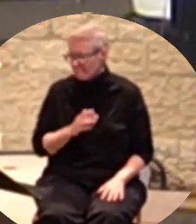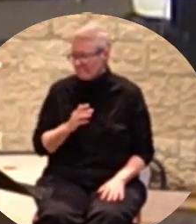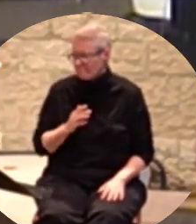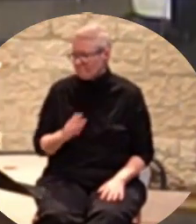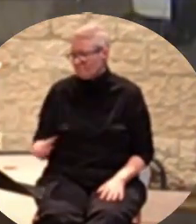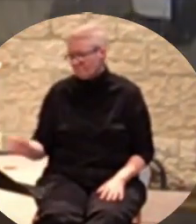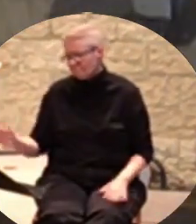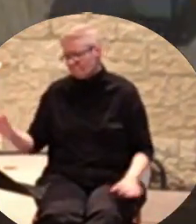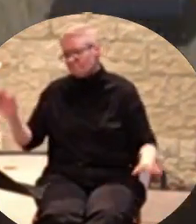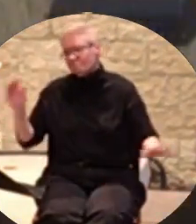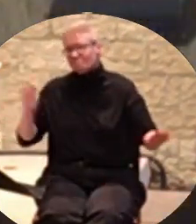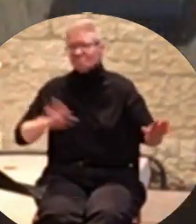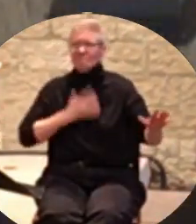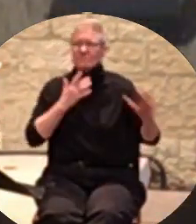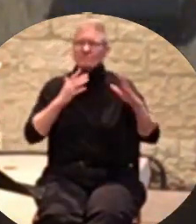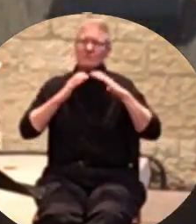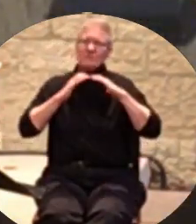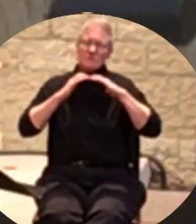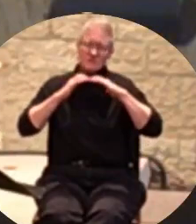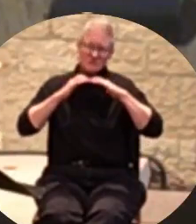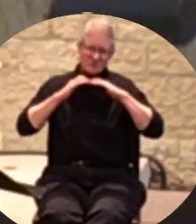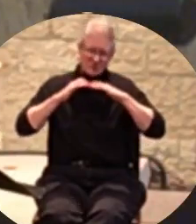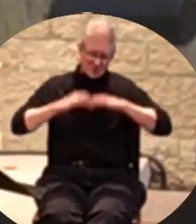You're broken down and